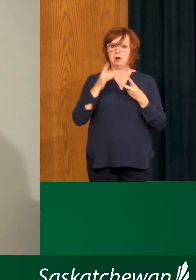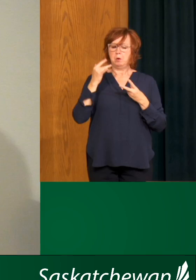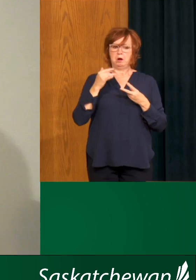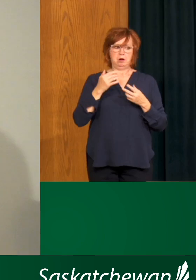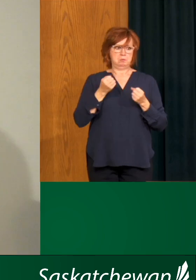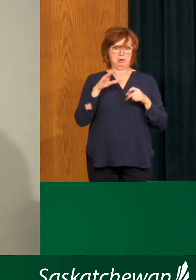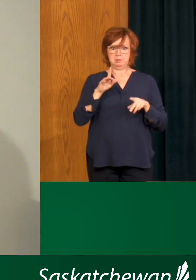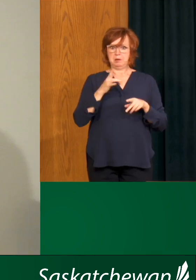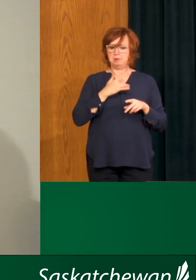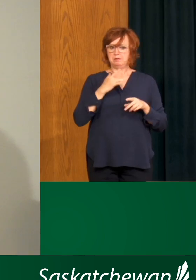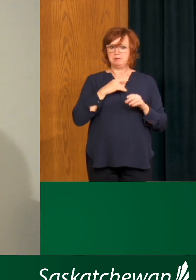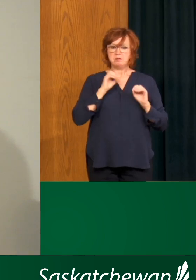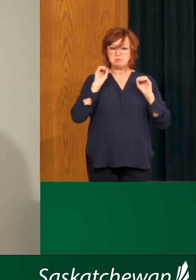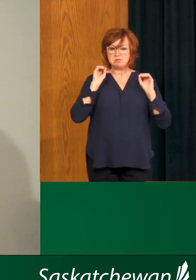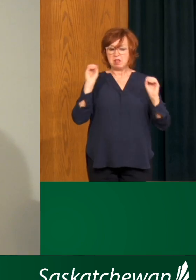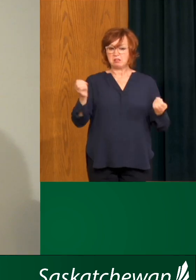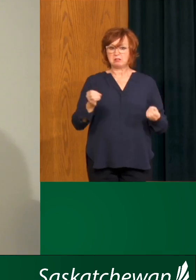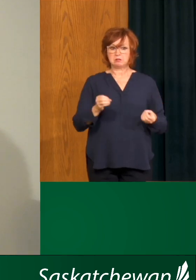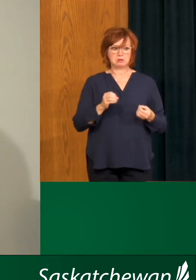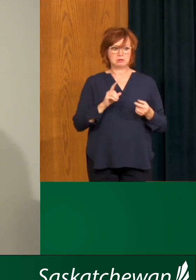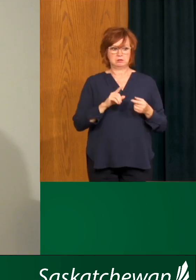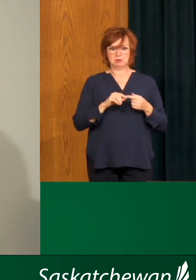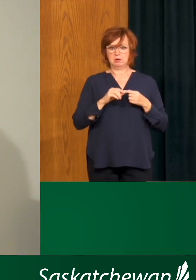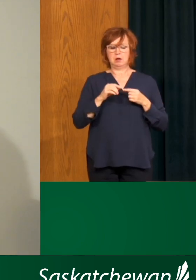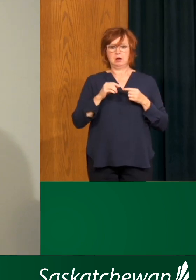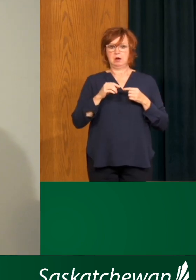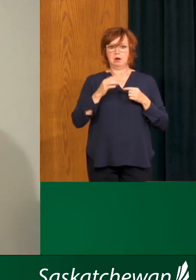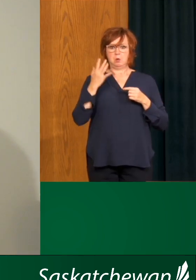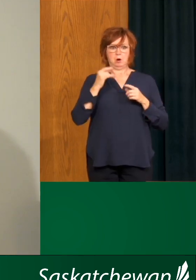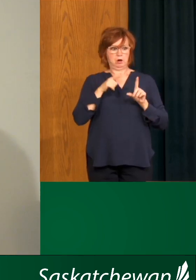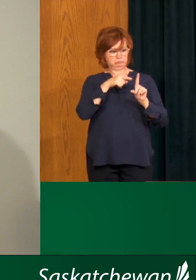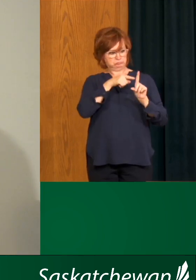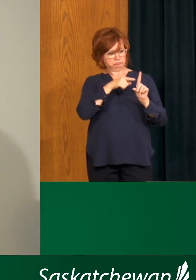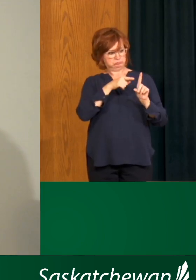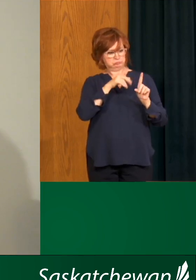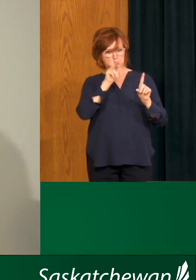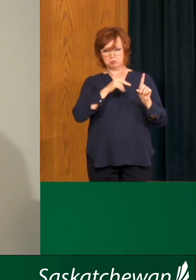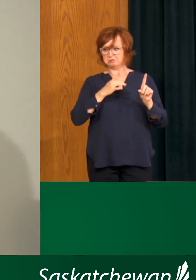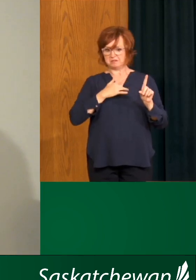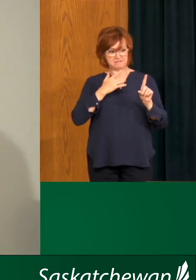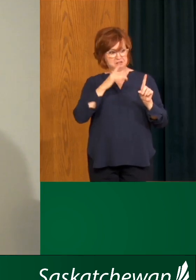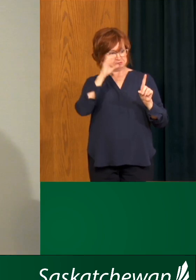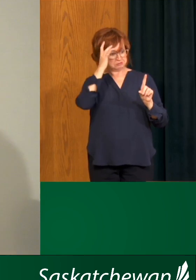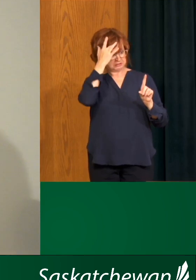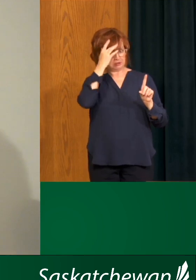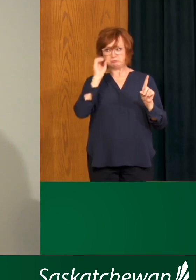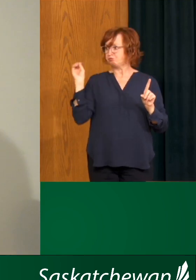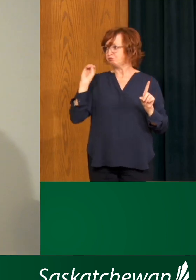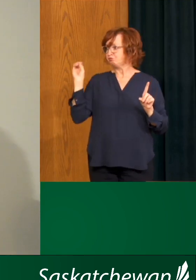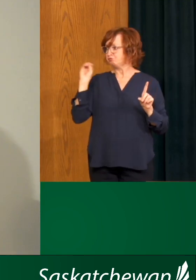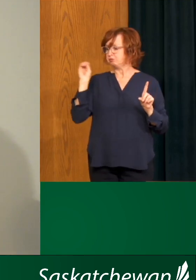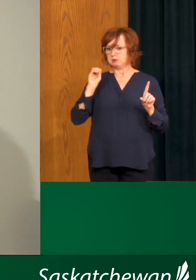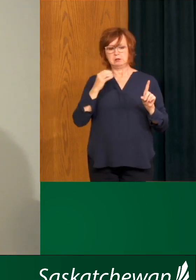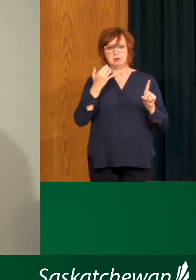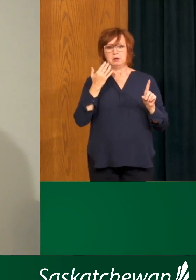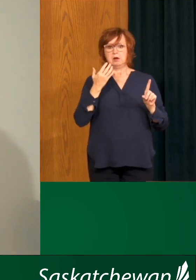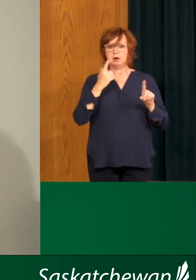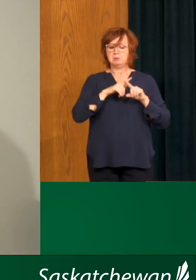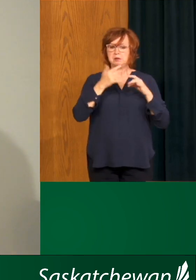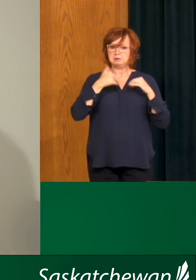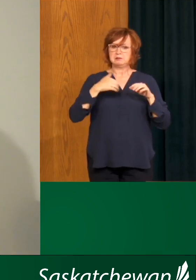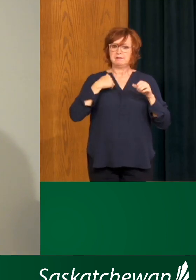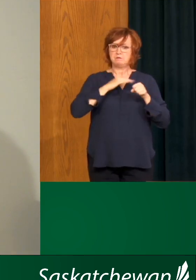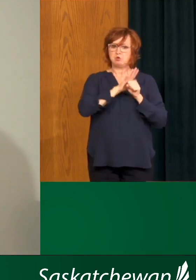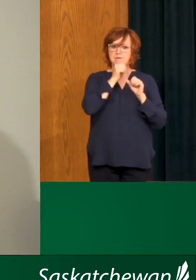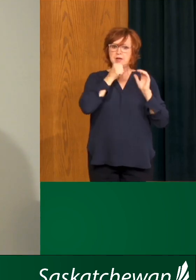physical distance, people not in your household or virtual bubble. And secondly, even if you have mild symptoms, not going to that really important event for which you